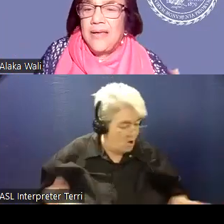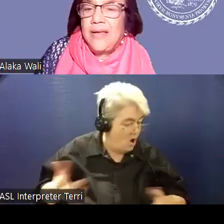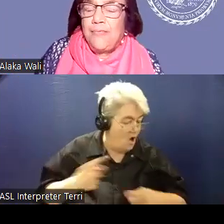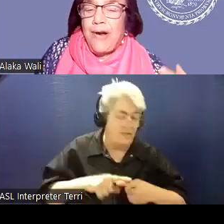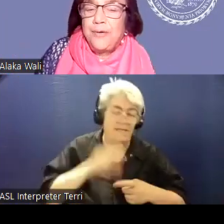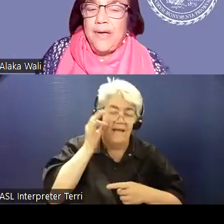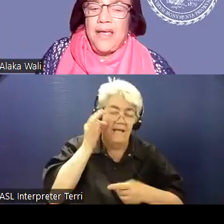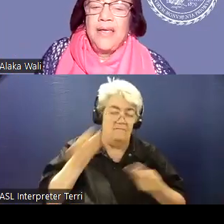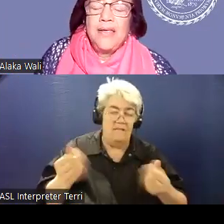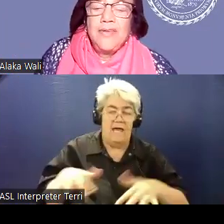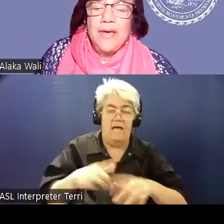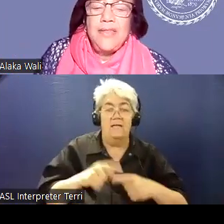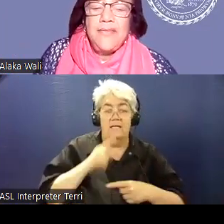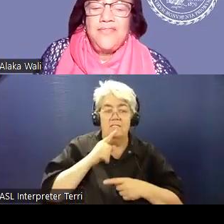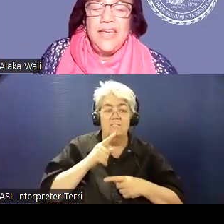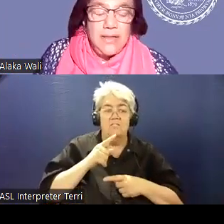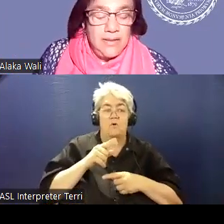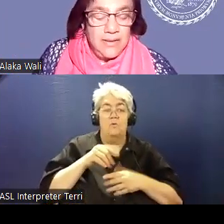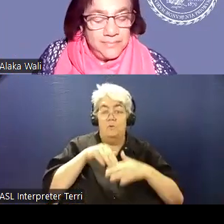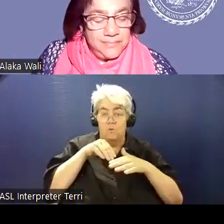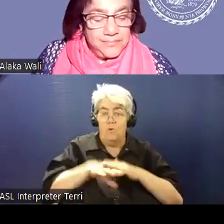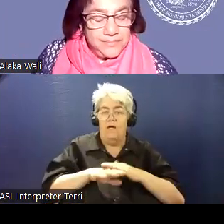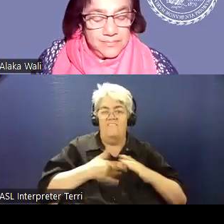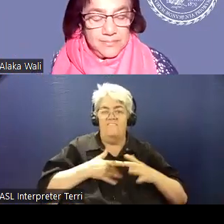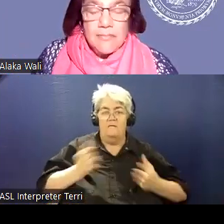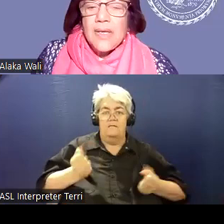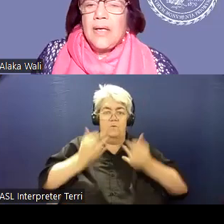that right away. You get that feel.